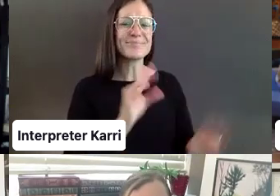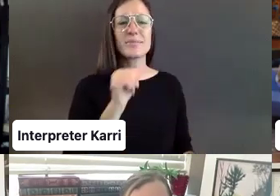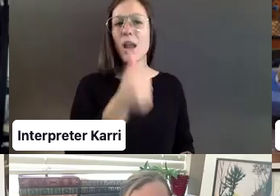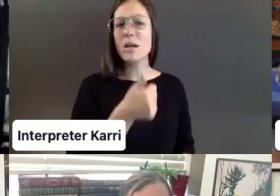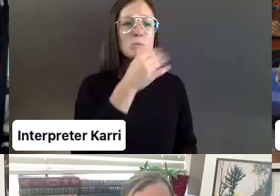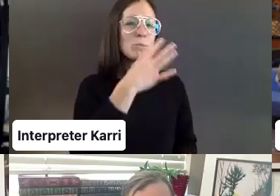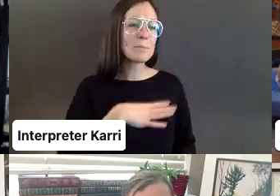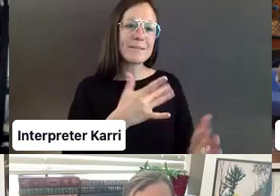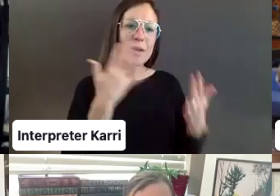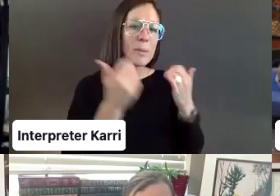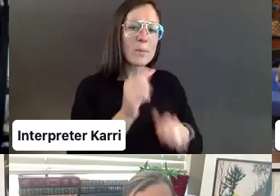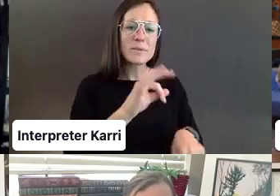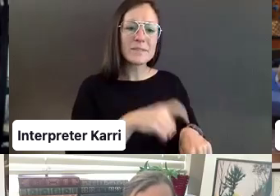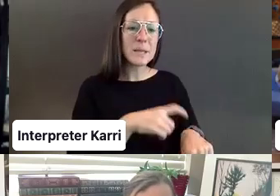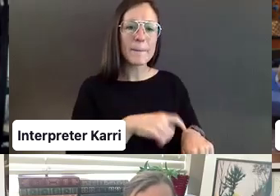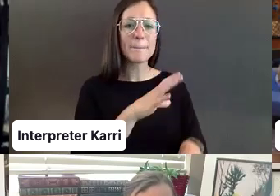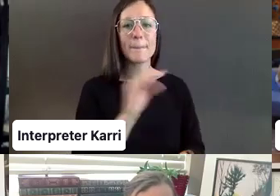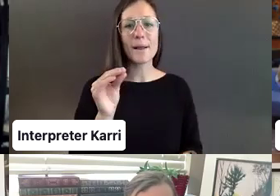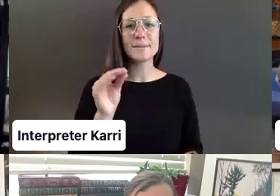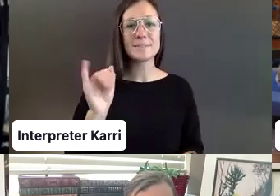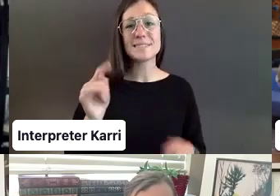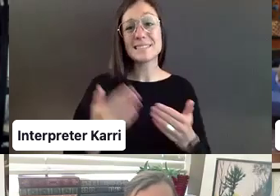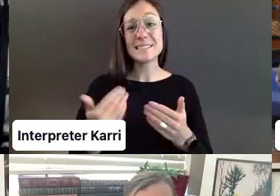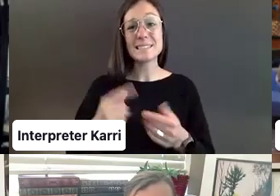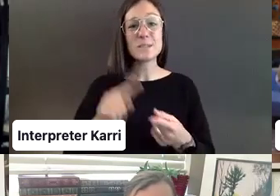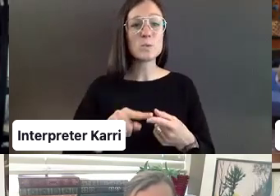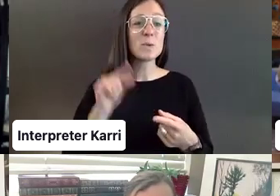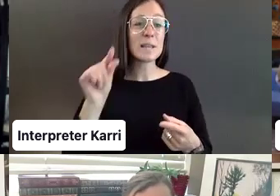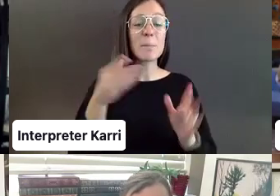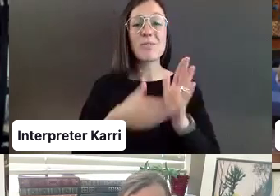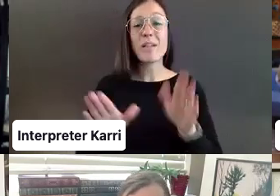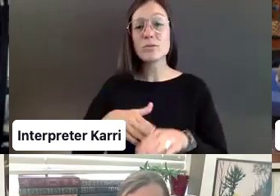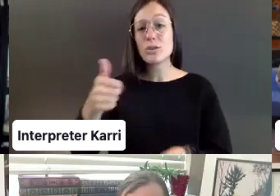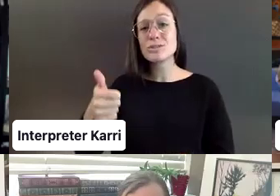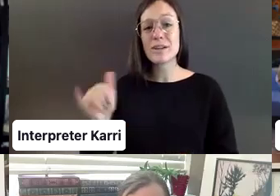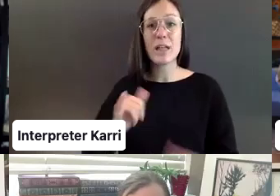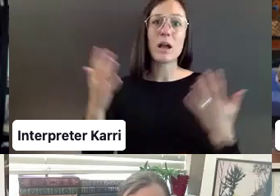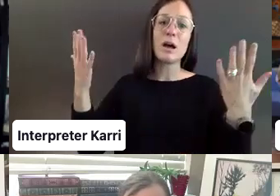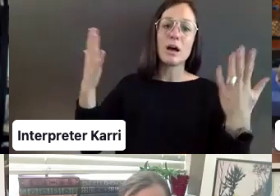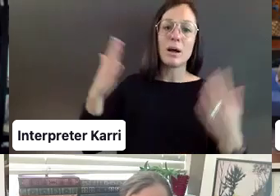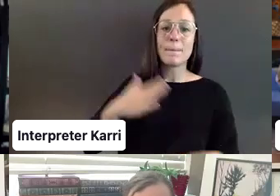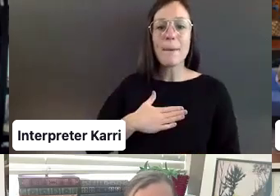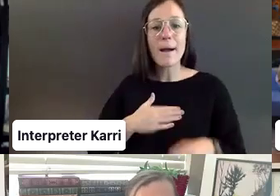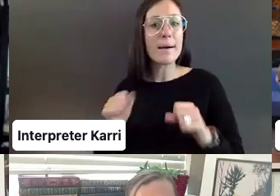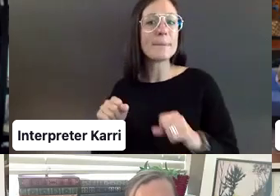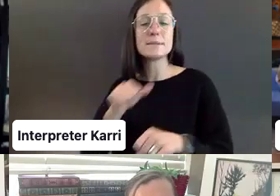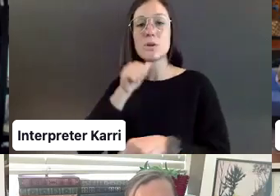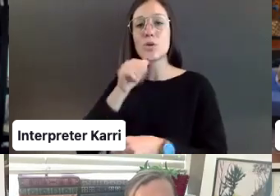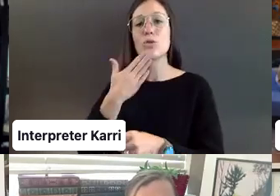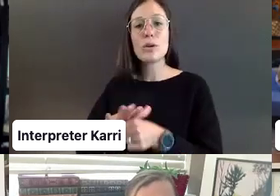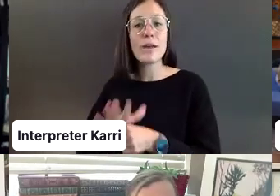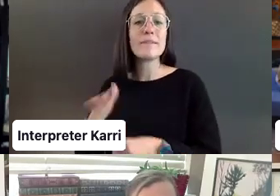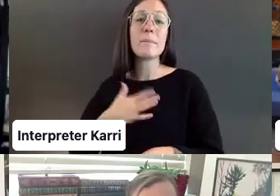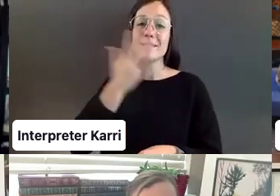friendly a lot of the times. And it's easy to kind of reflect that on yourself, like, oh, my abilities aren't good enough, my face is not good